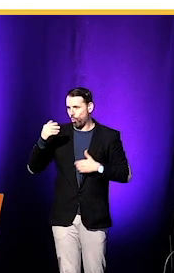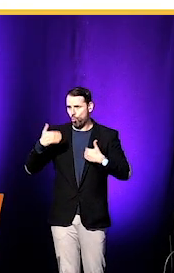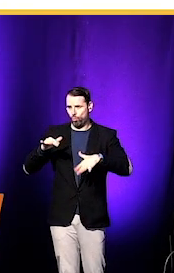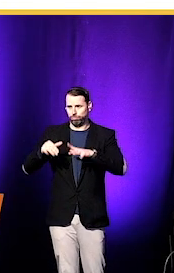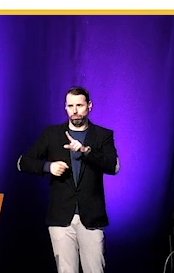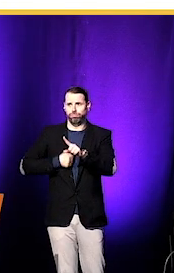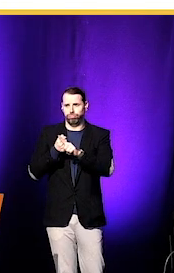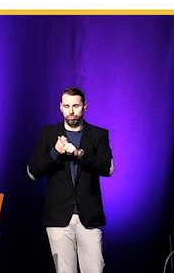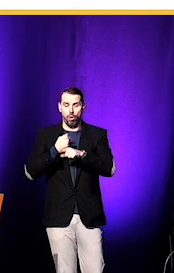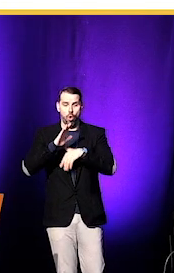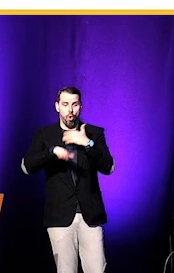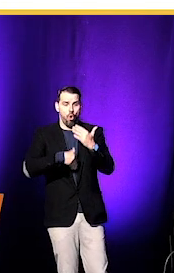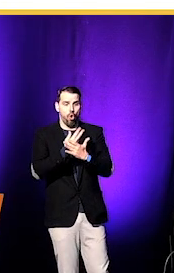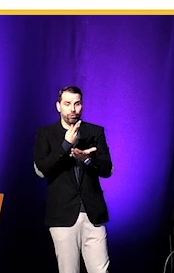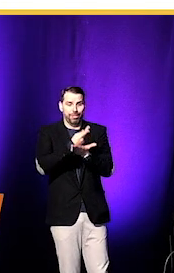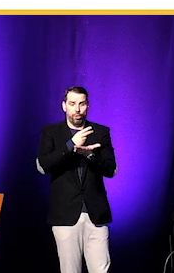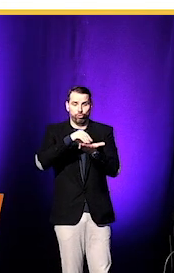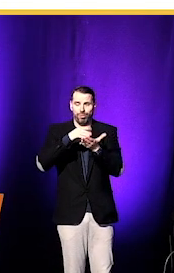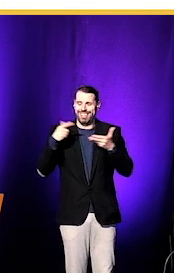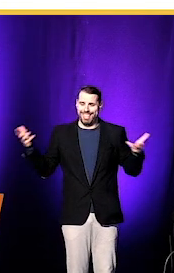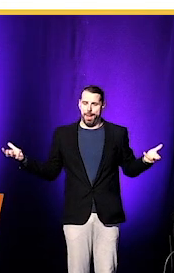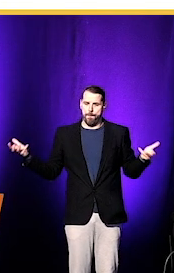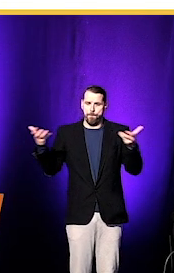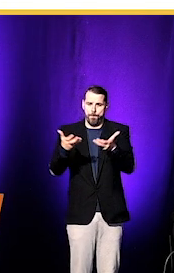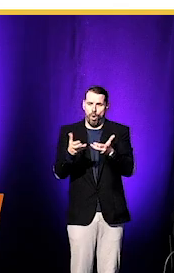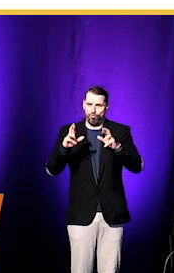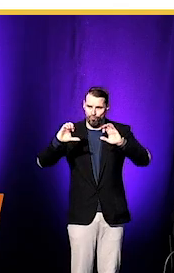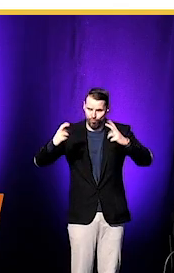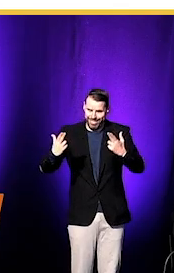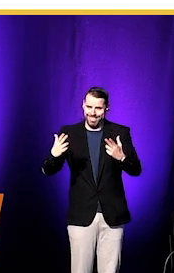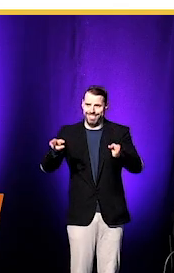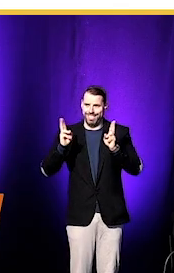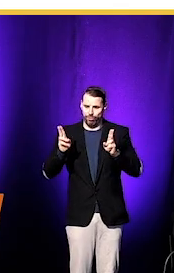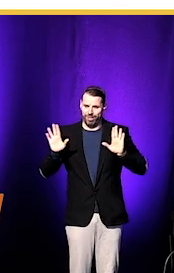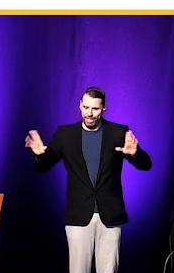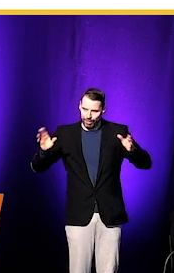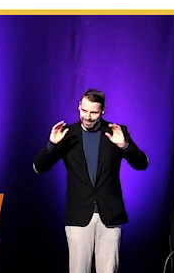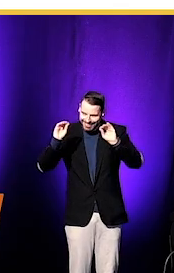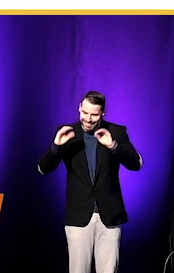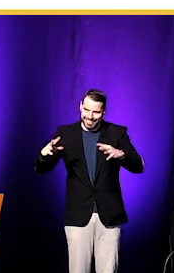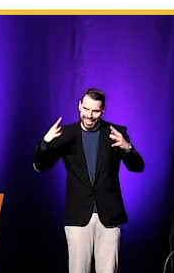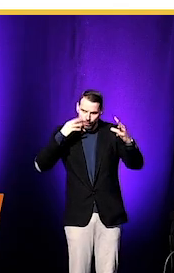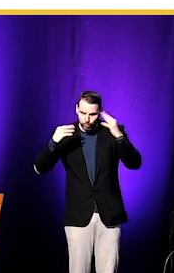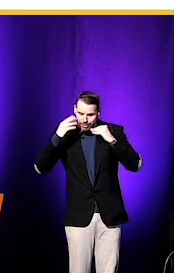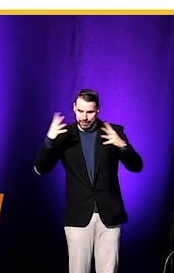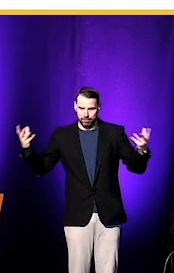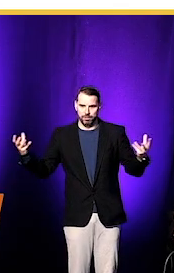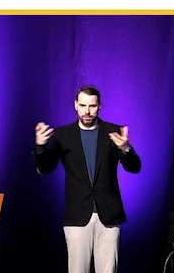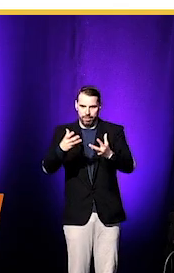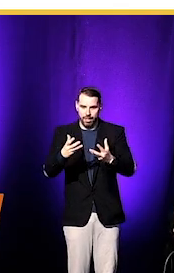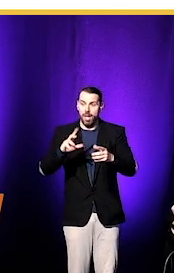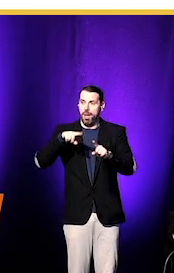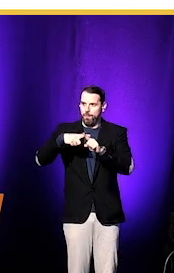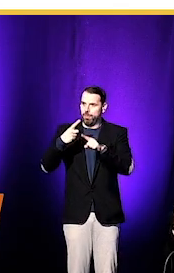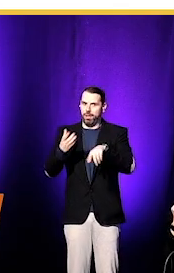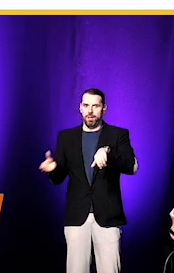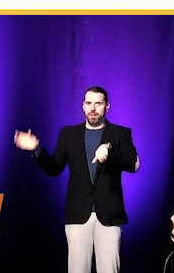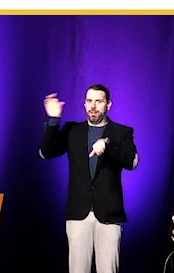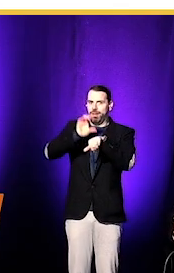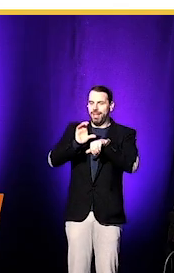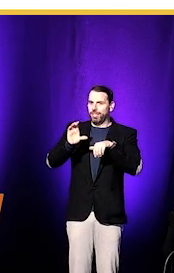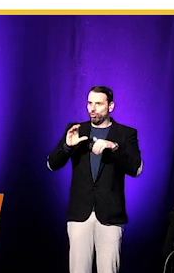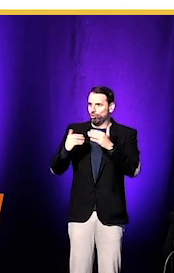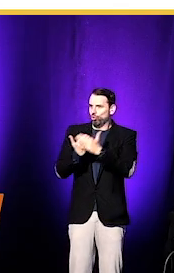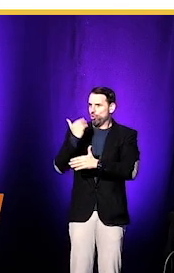the graduate students brought rich histories of teaching and expertise, they were equipped now with the additional theoretical and methodological